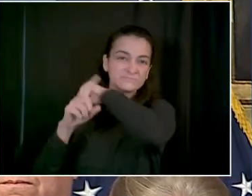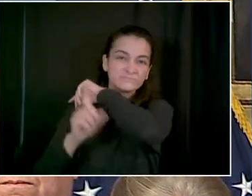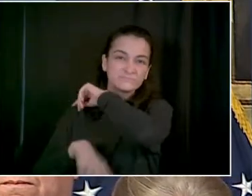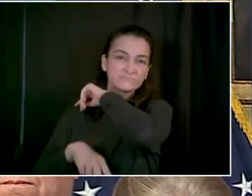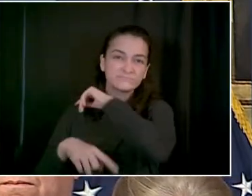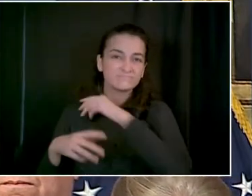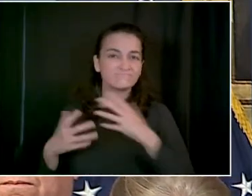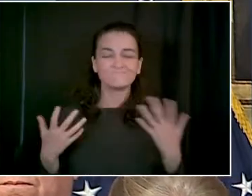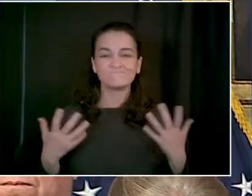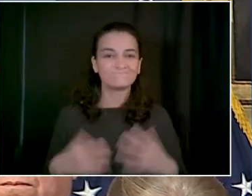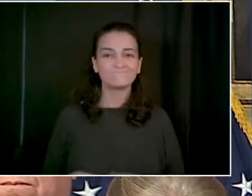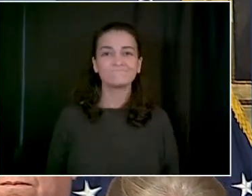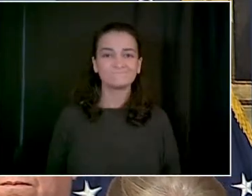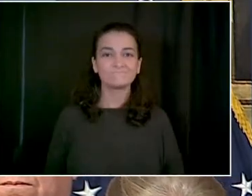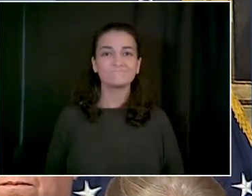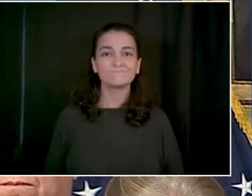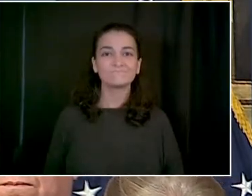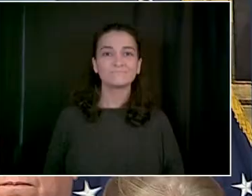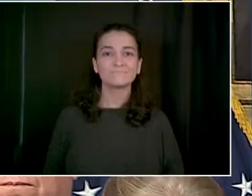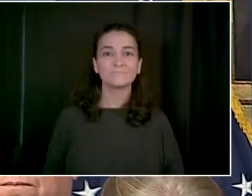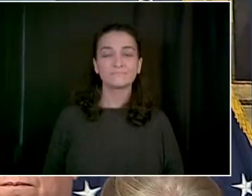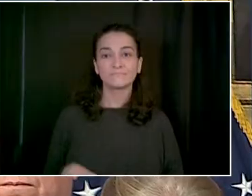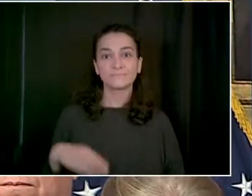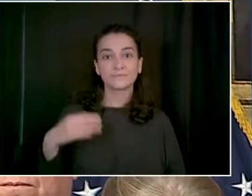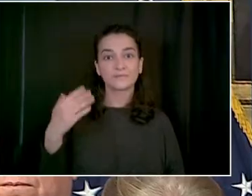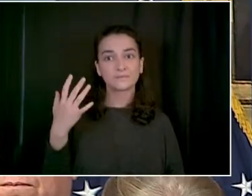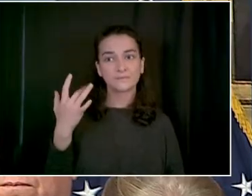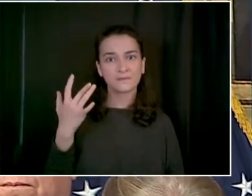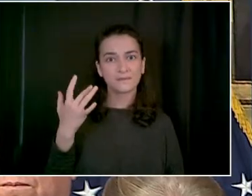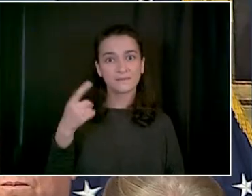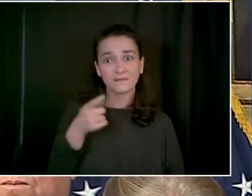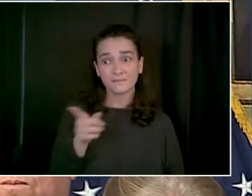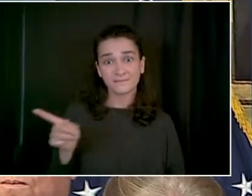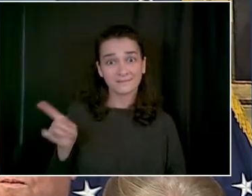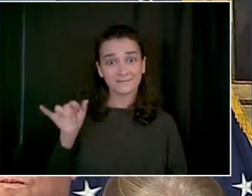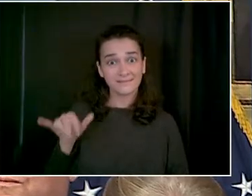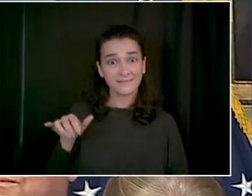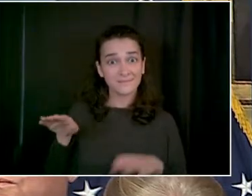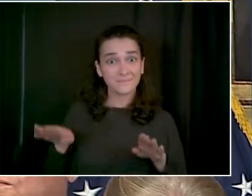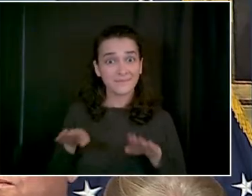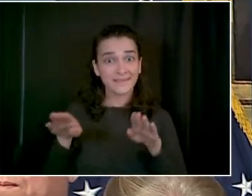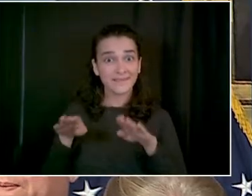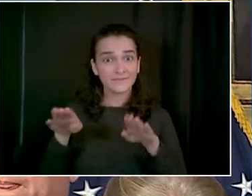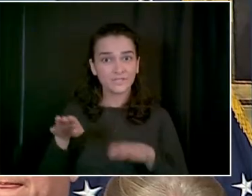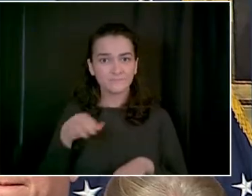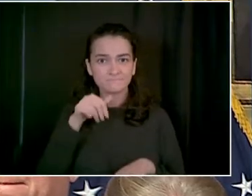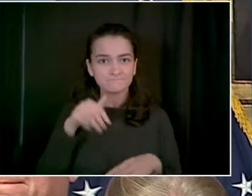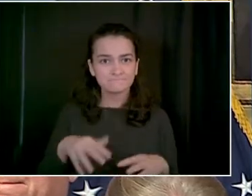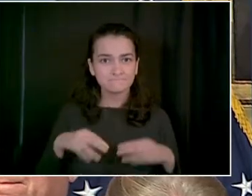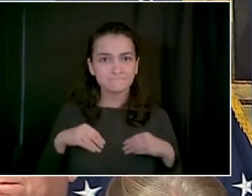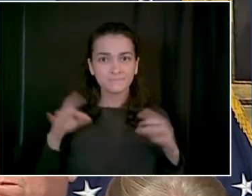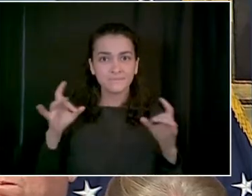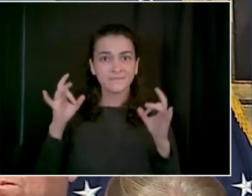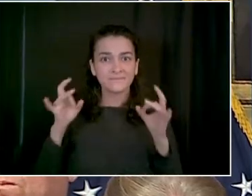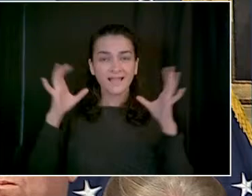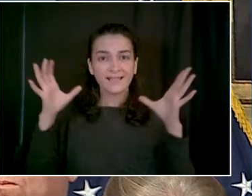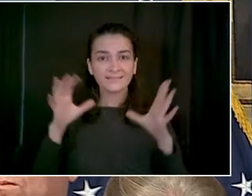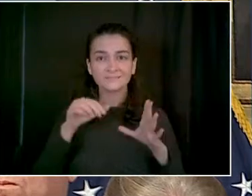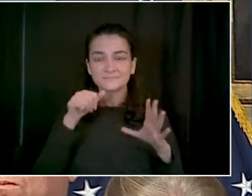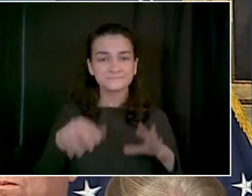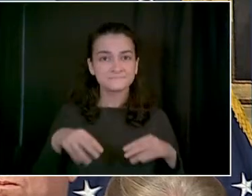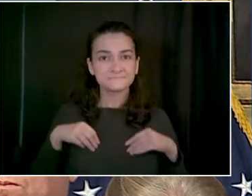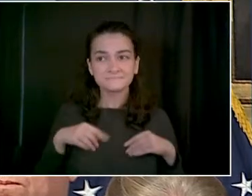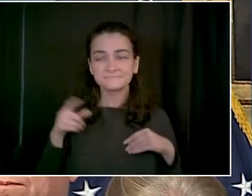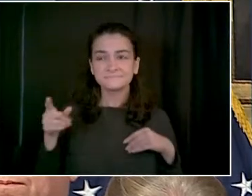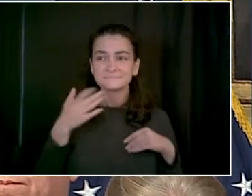criminal behavior. We've invested a substantial amount of resources from after-school program to summer youth employment to